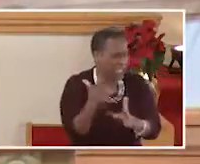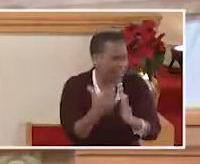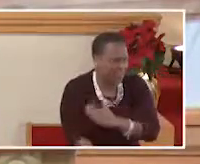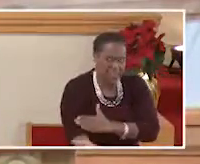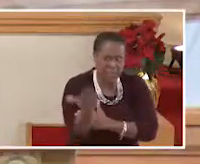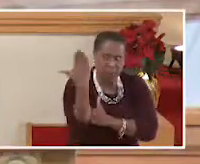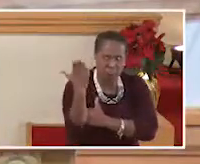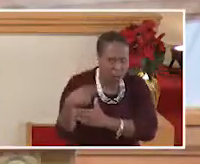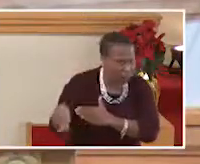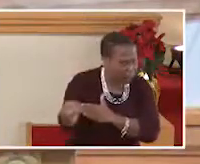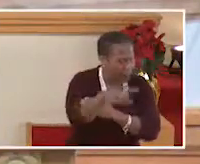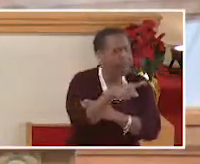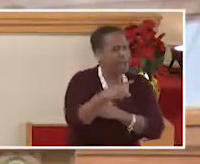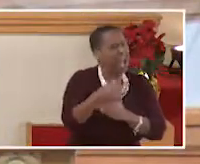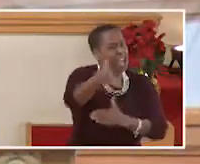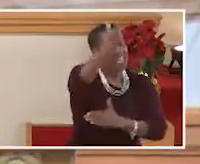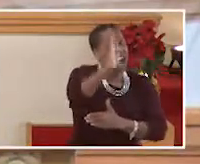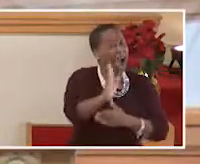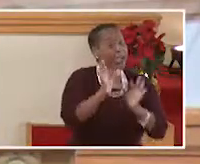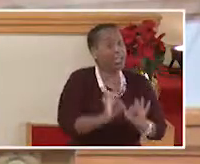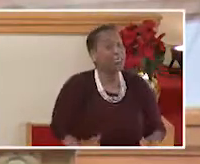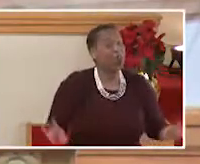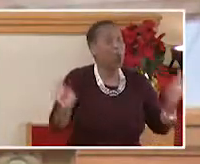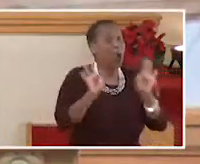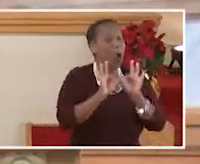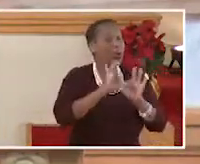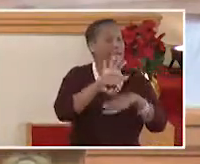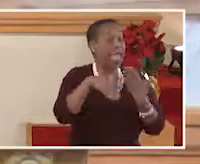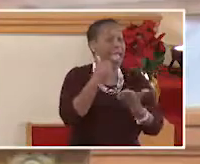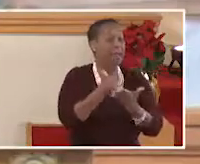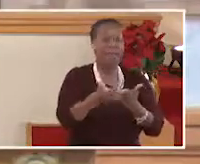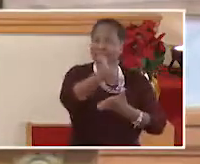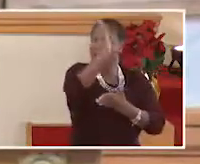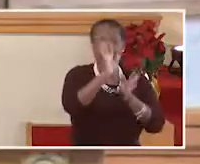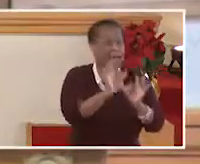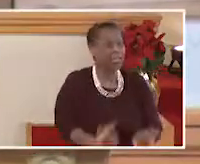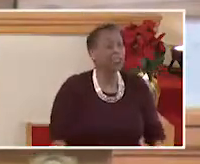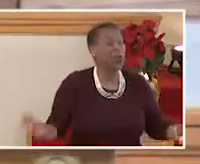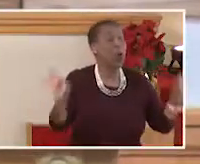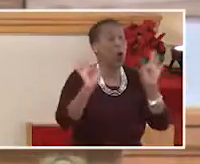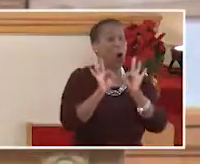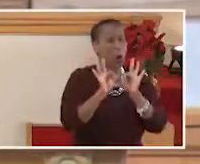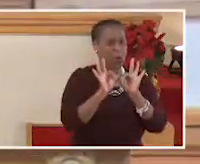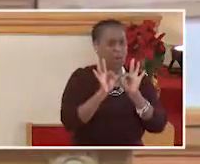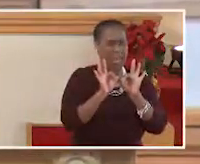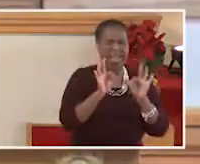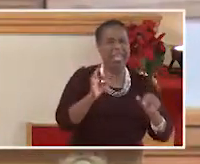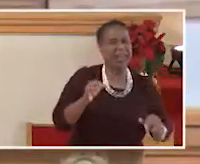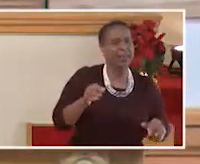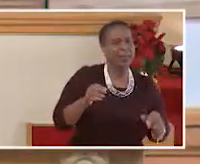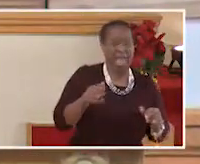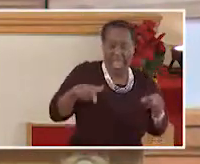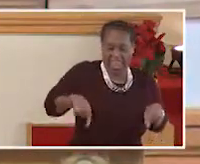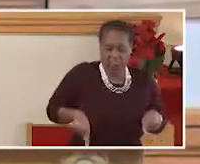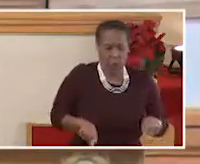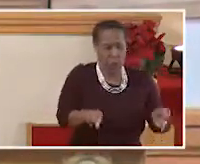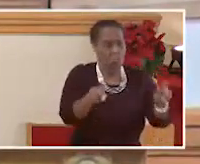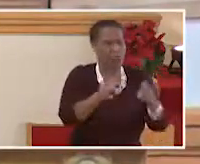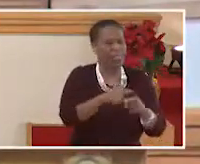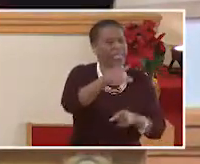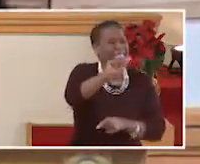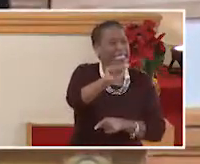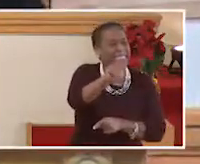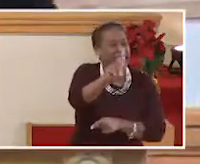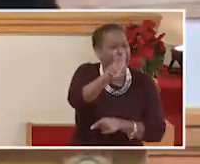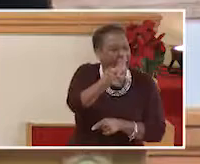Hallelujah. God is worthy, amen. He's worthy. And during this Advent season, this